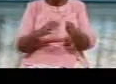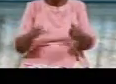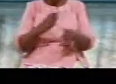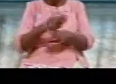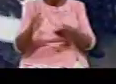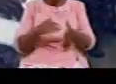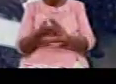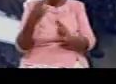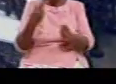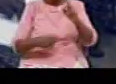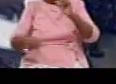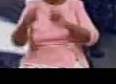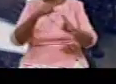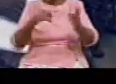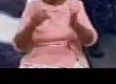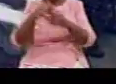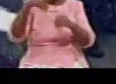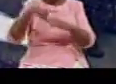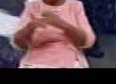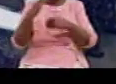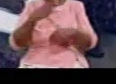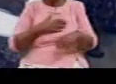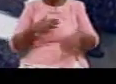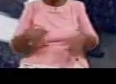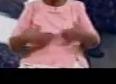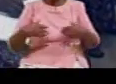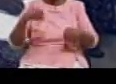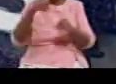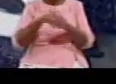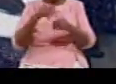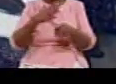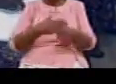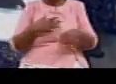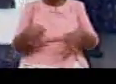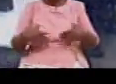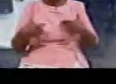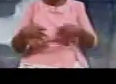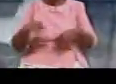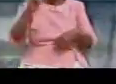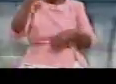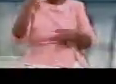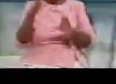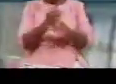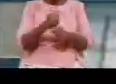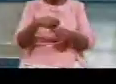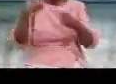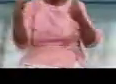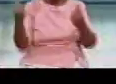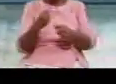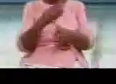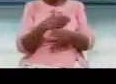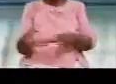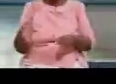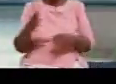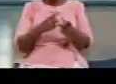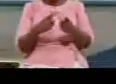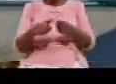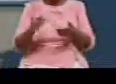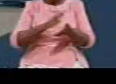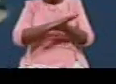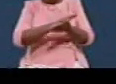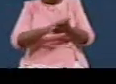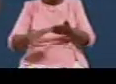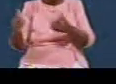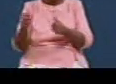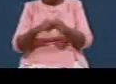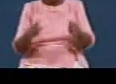my life. I said in my life. He takes iniquity away and then he wipes away